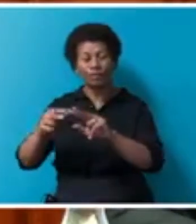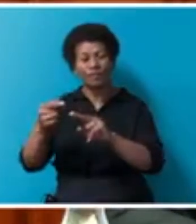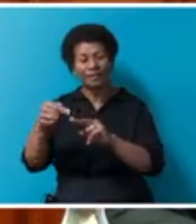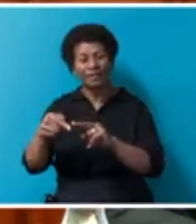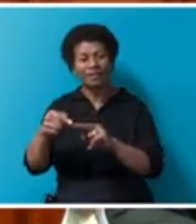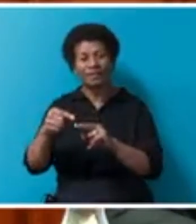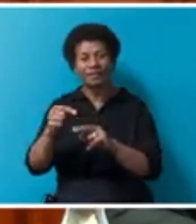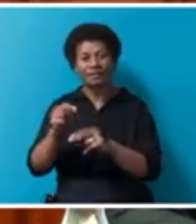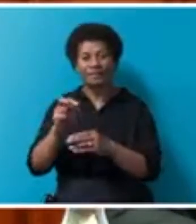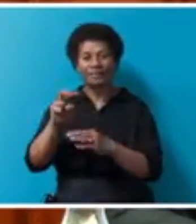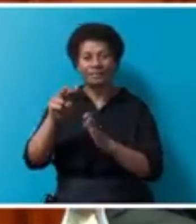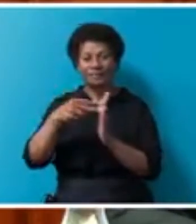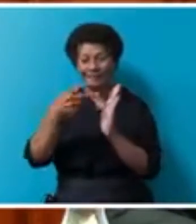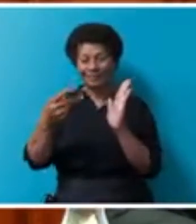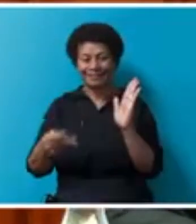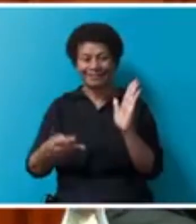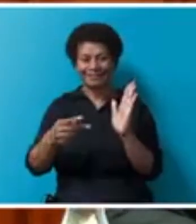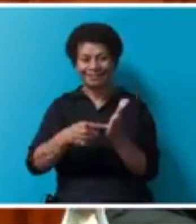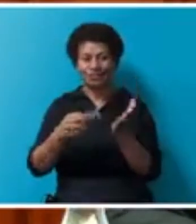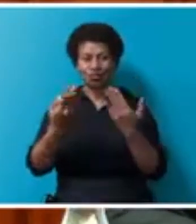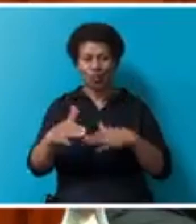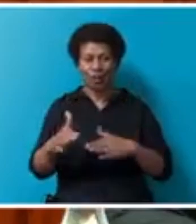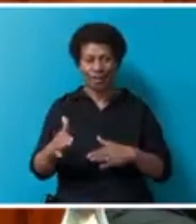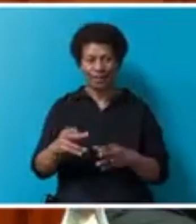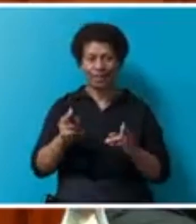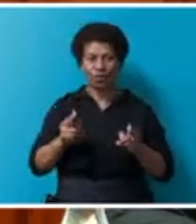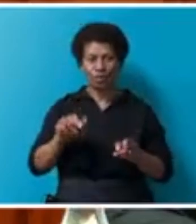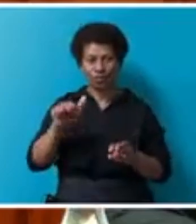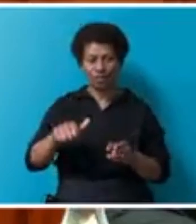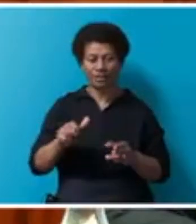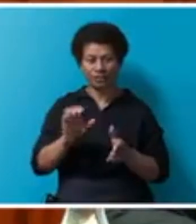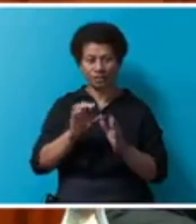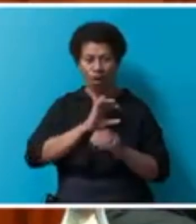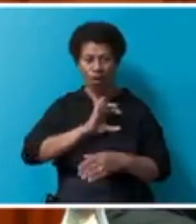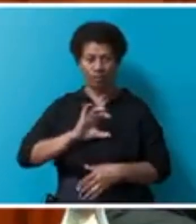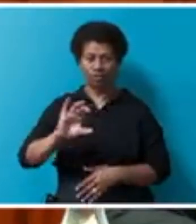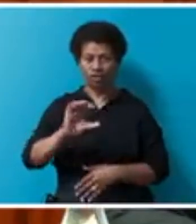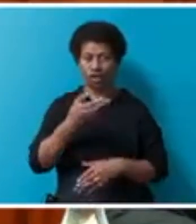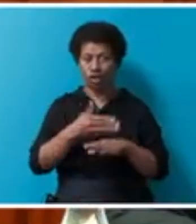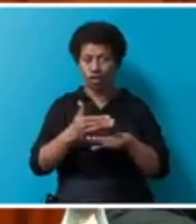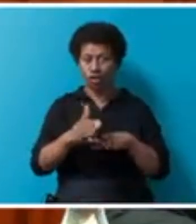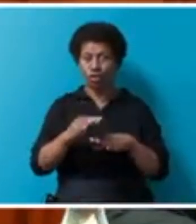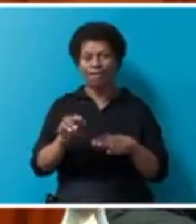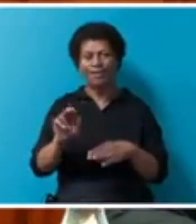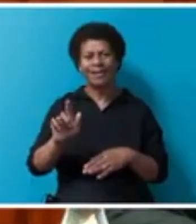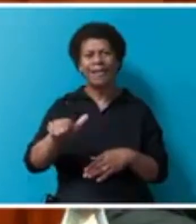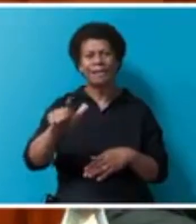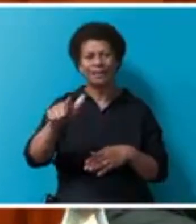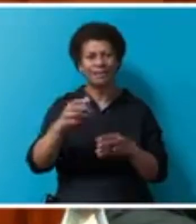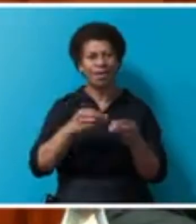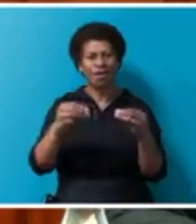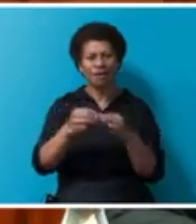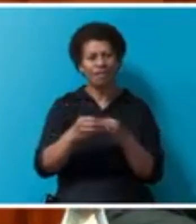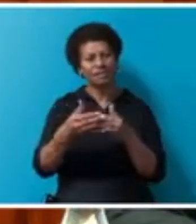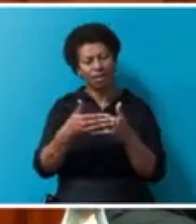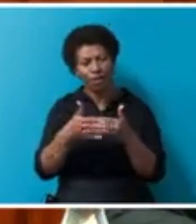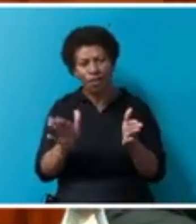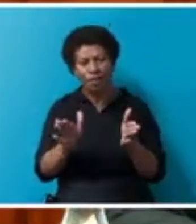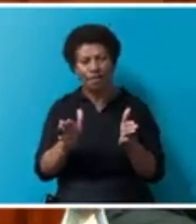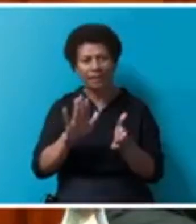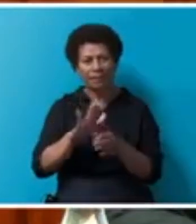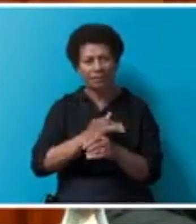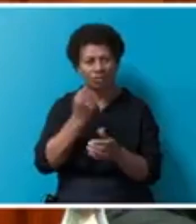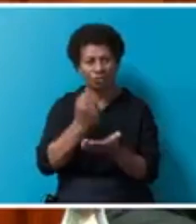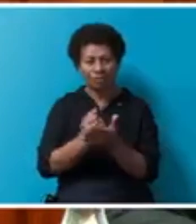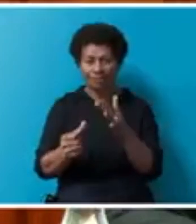Human Rights Commission, Mr. Speaker, sir, a new regional office in Lambasa is scheduled to open later this year, ensuring